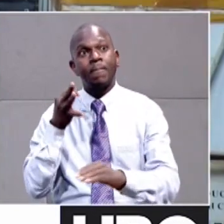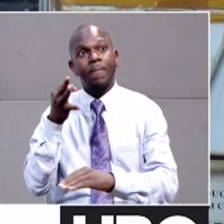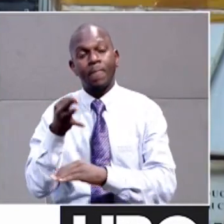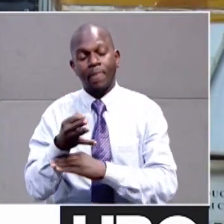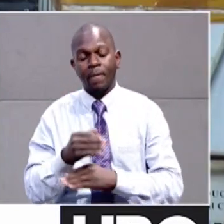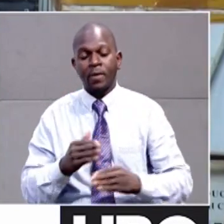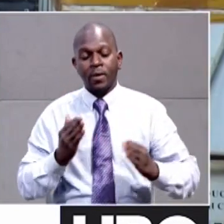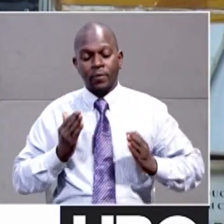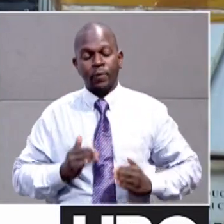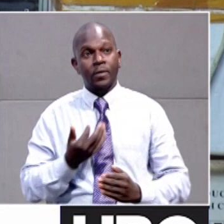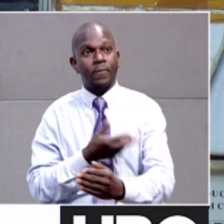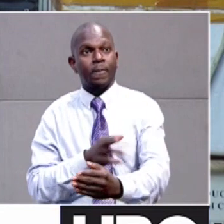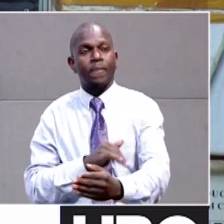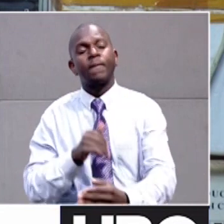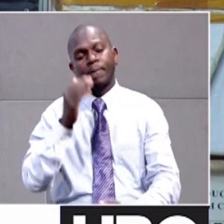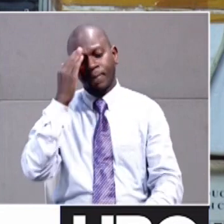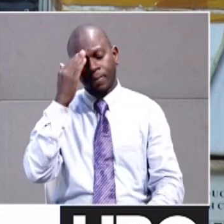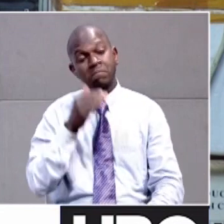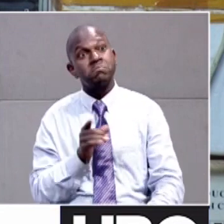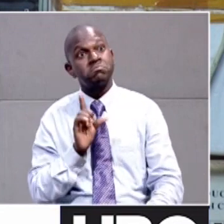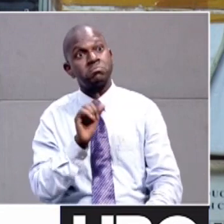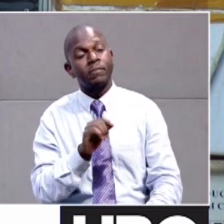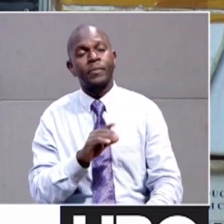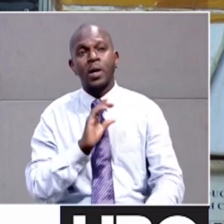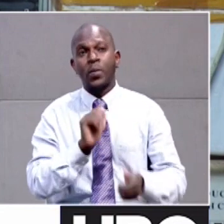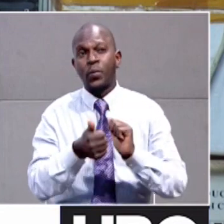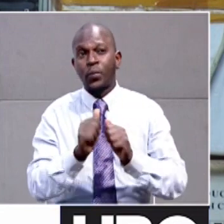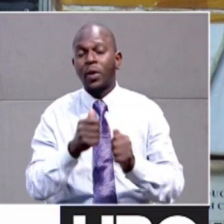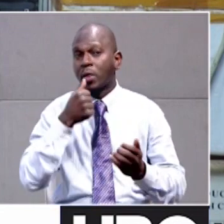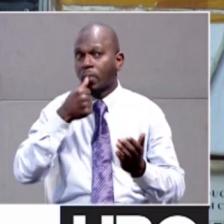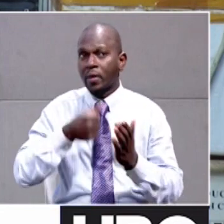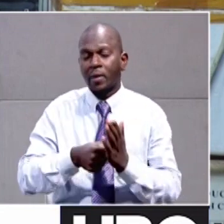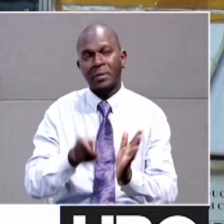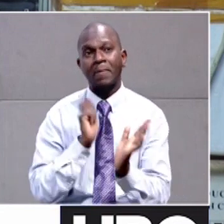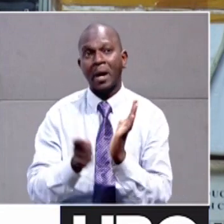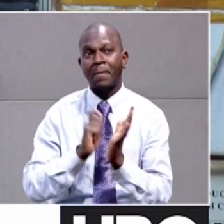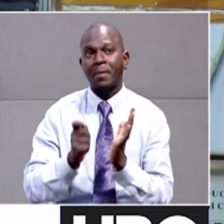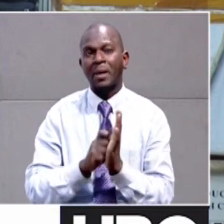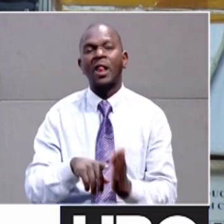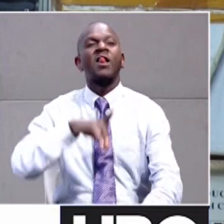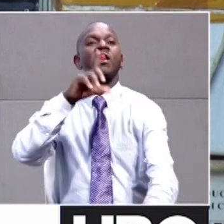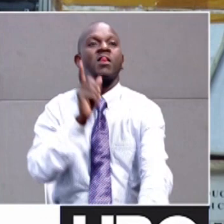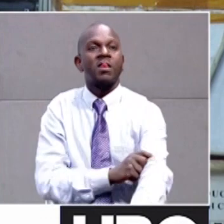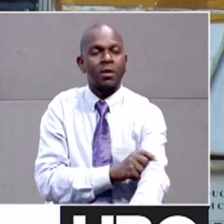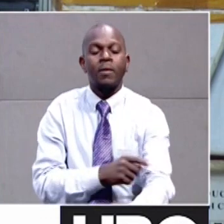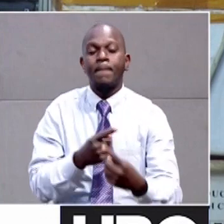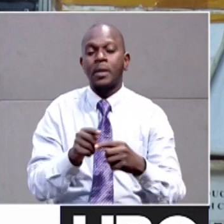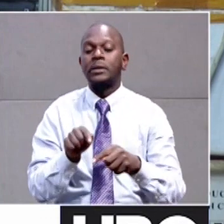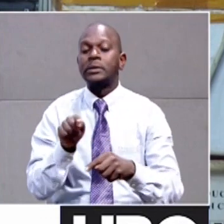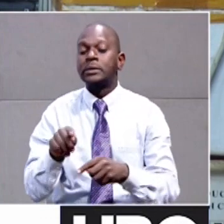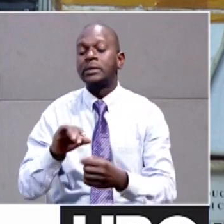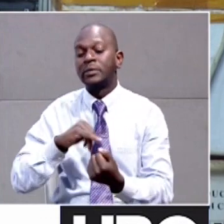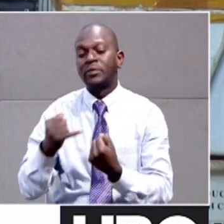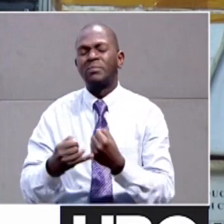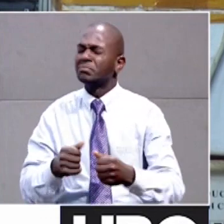to human resource. You know, now you can go there, you compete, you write letters there, then you become very tired. Now this job is very